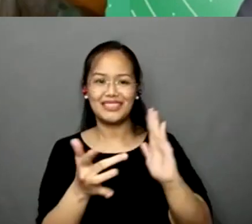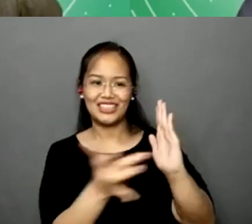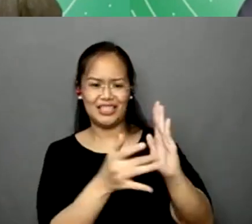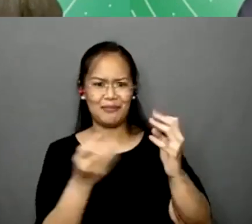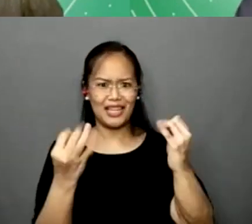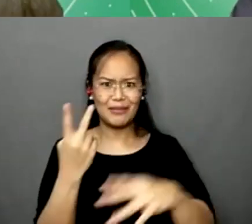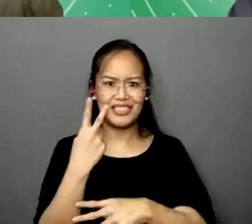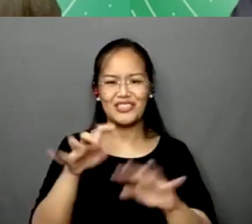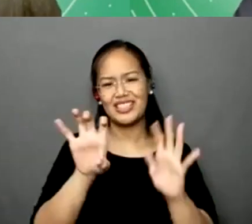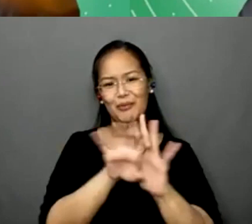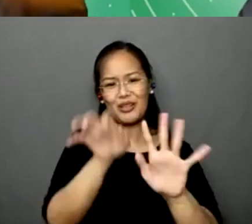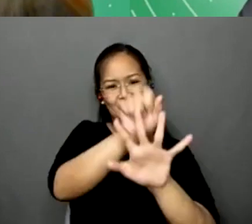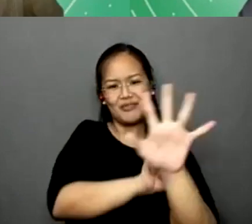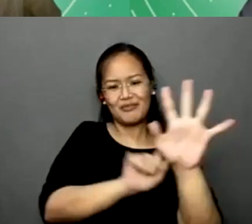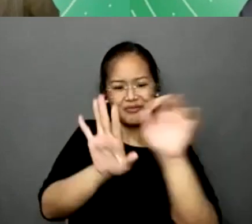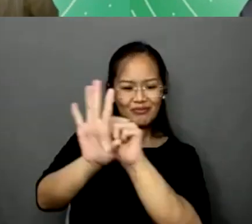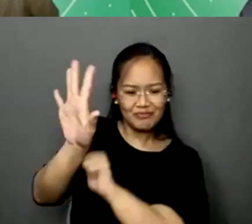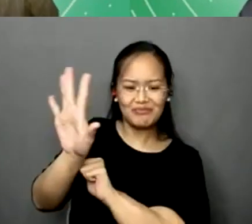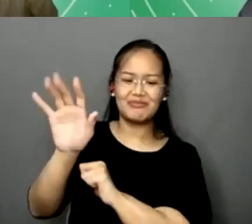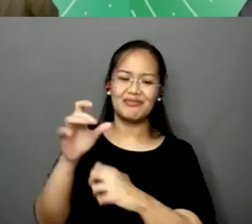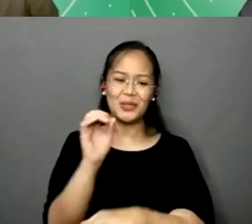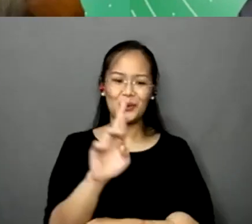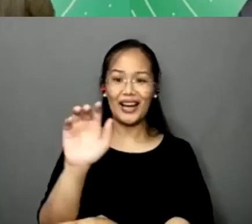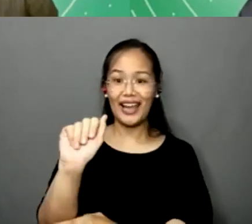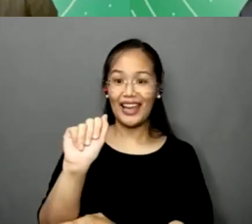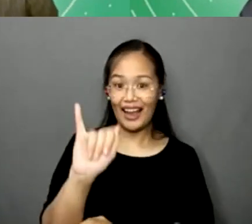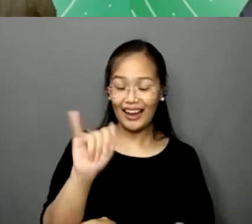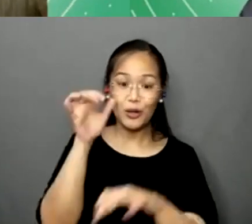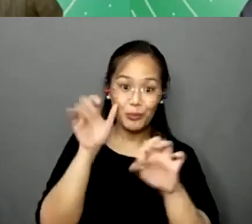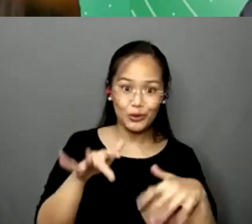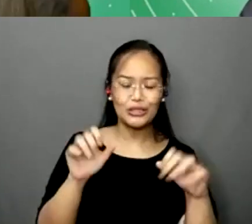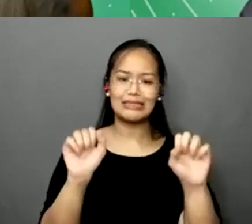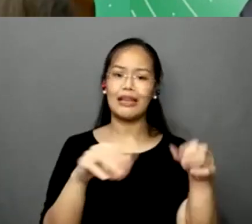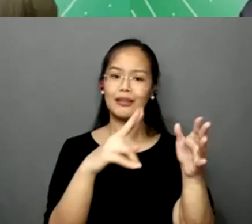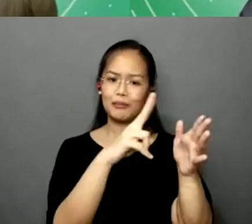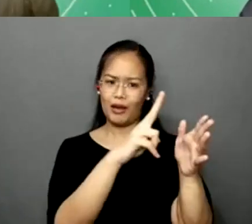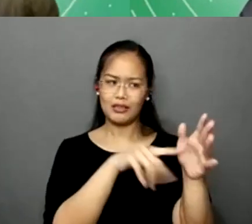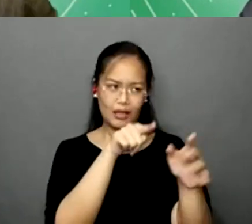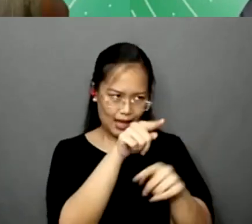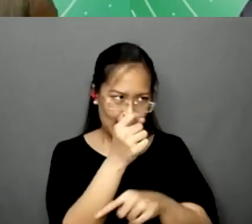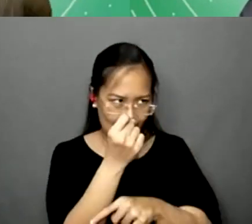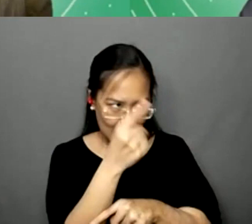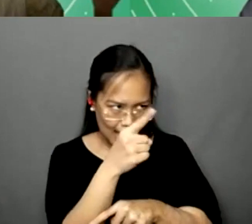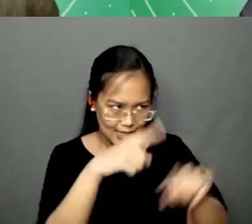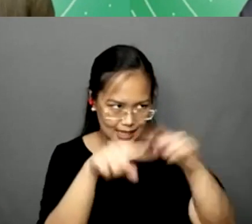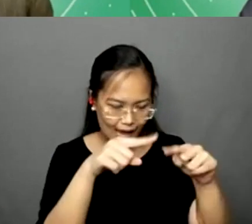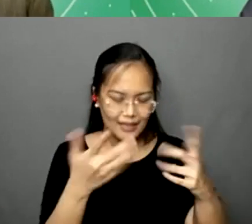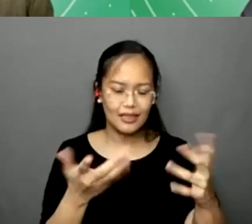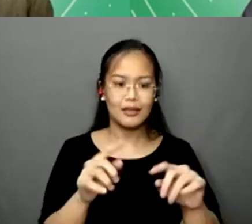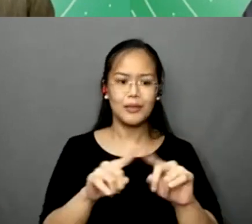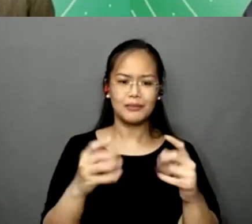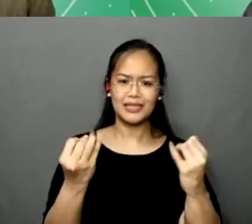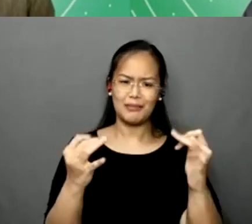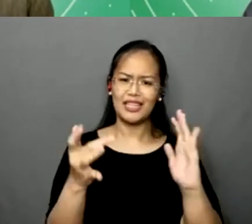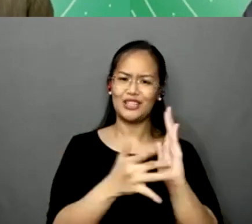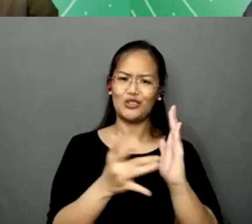with gloves, some using AI computers that can actually read it. But the idea is that there are technologies that are moving towards